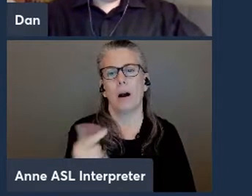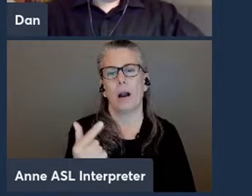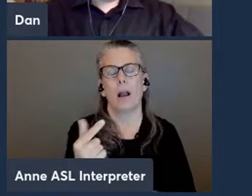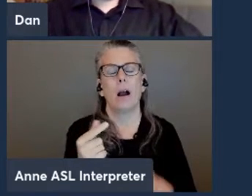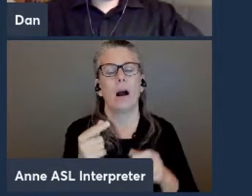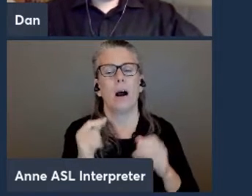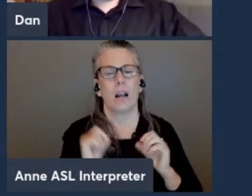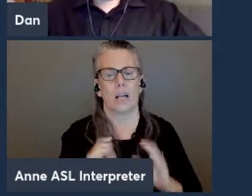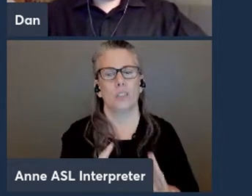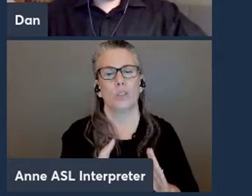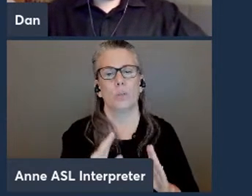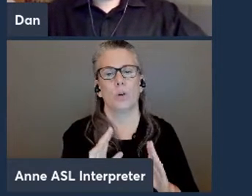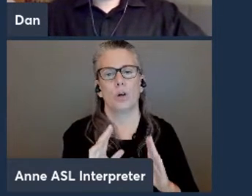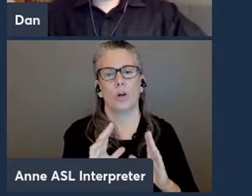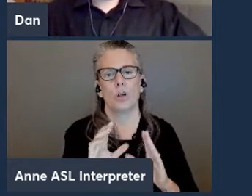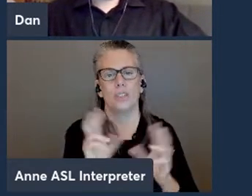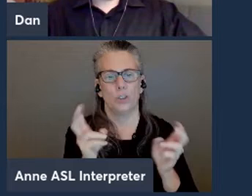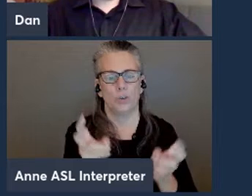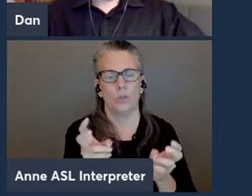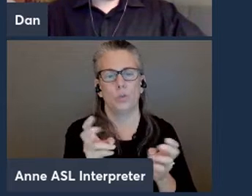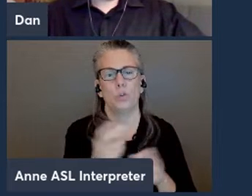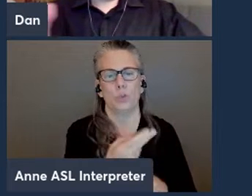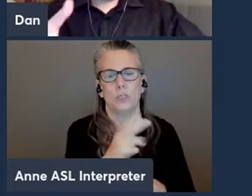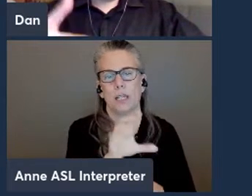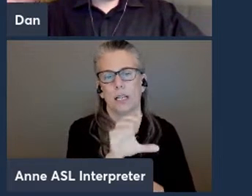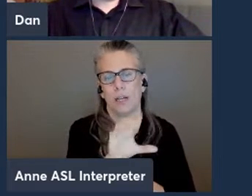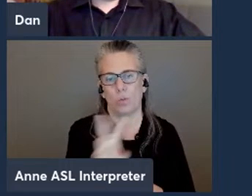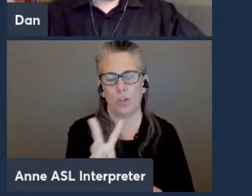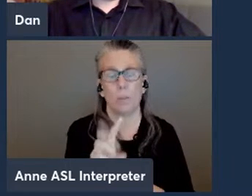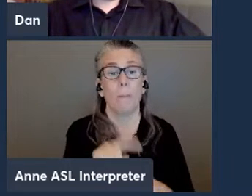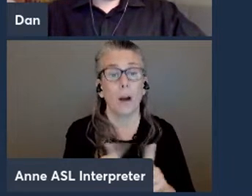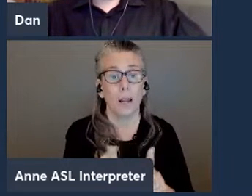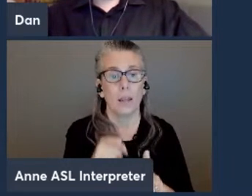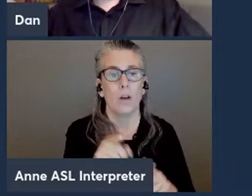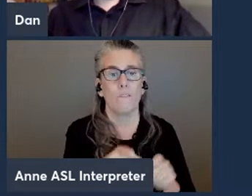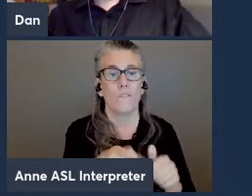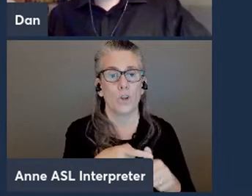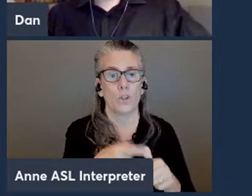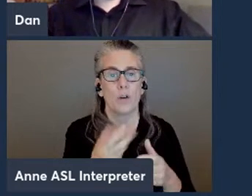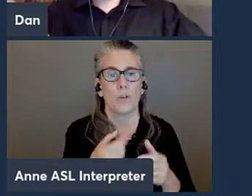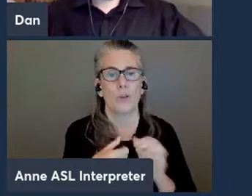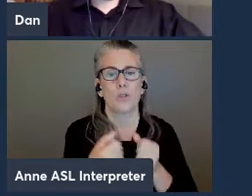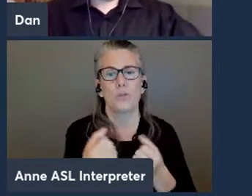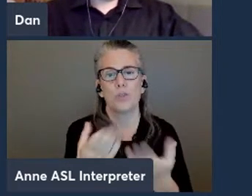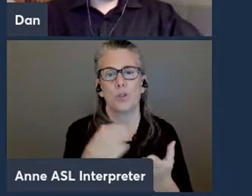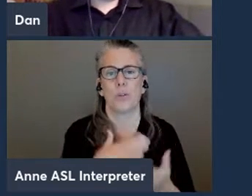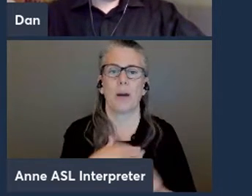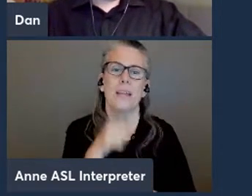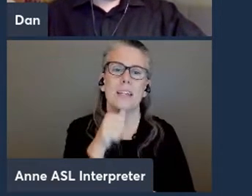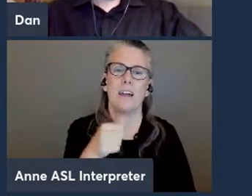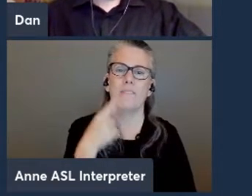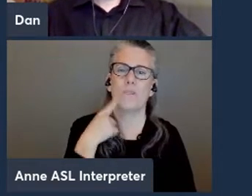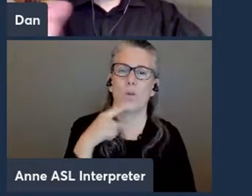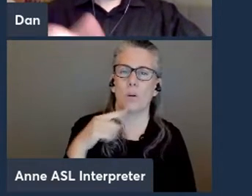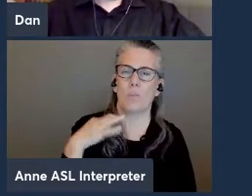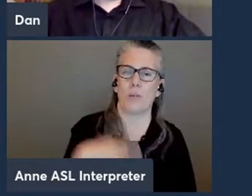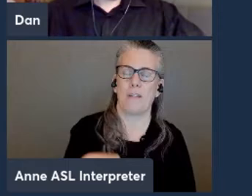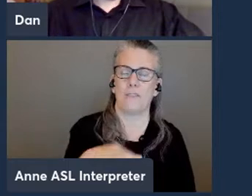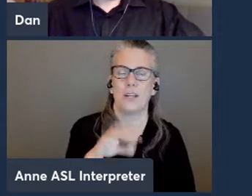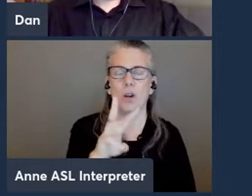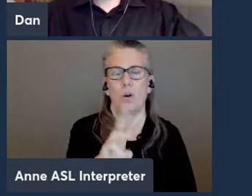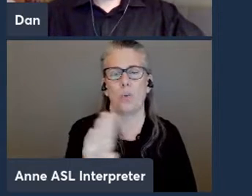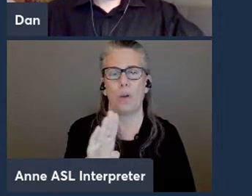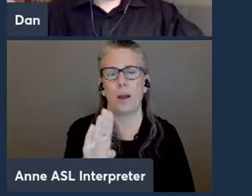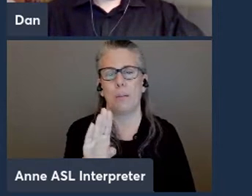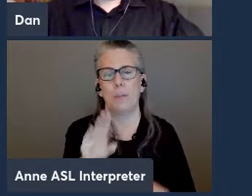issue using CloudWatch RUM. But first, I wanted to show you my not-for-profit pet store adoption web app, and we'll actually see